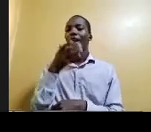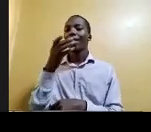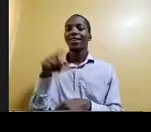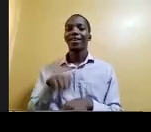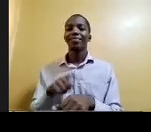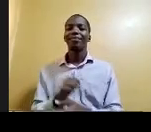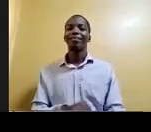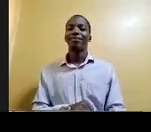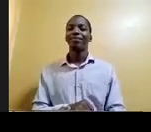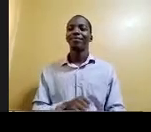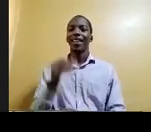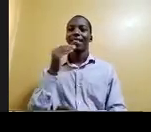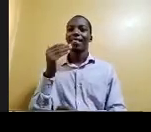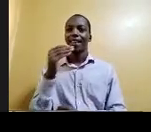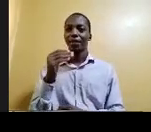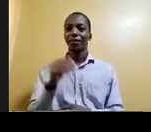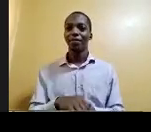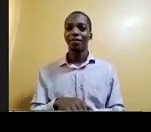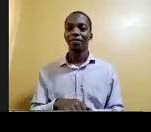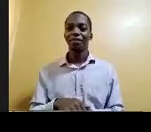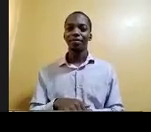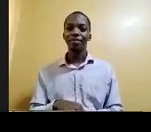Thanks a lot, Morag, and thanks a lot for that list